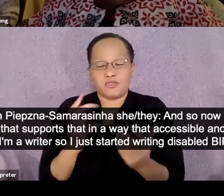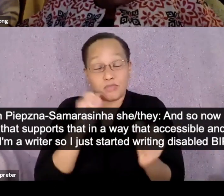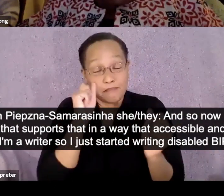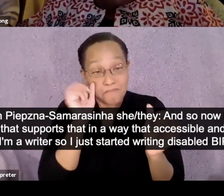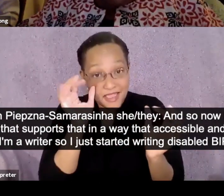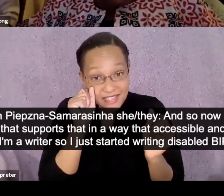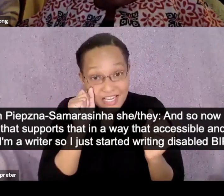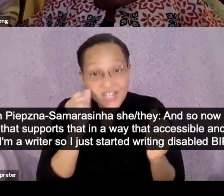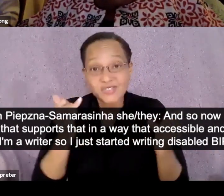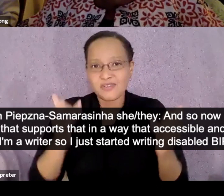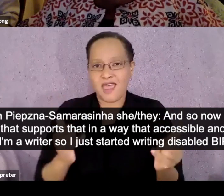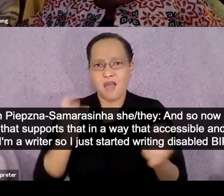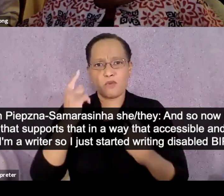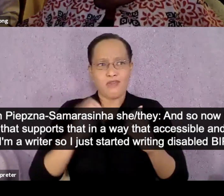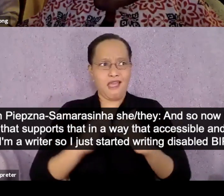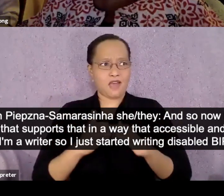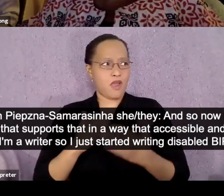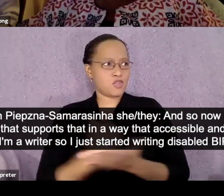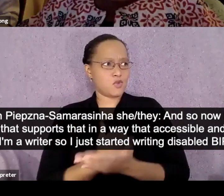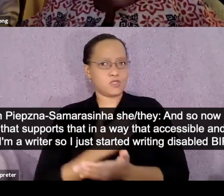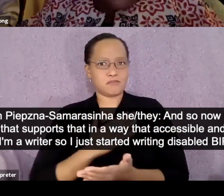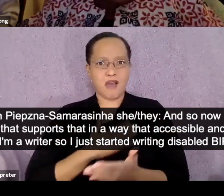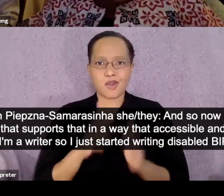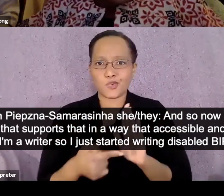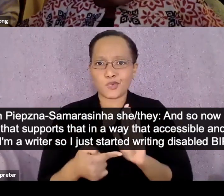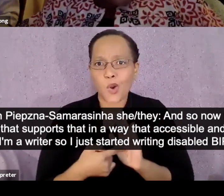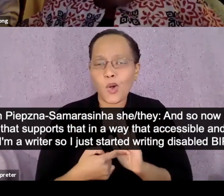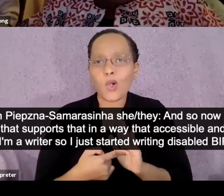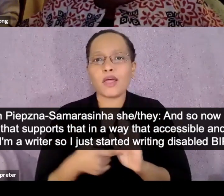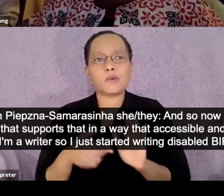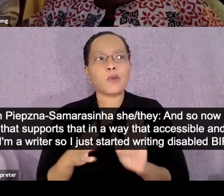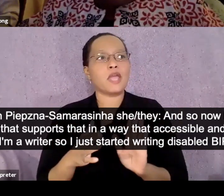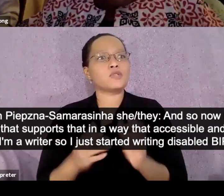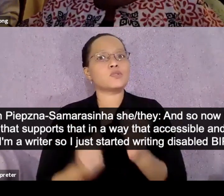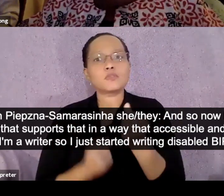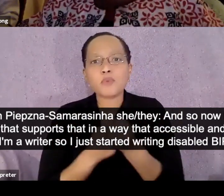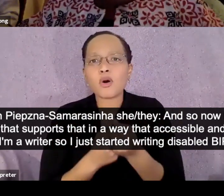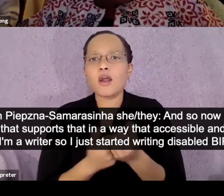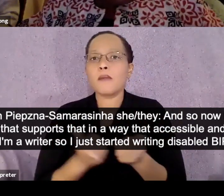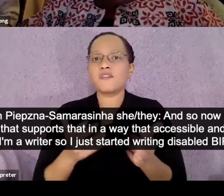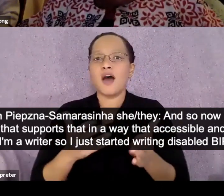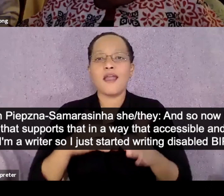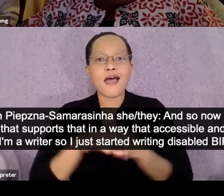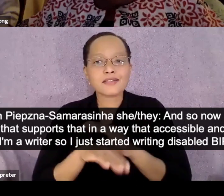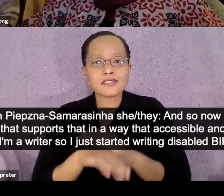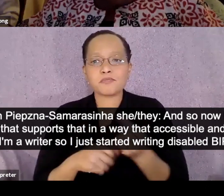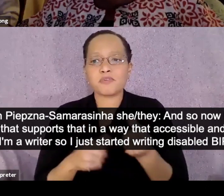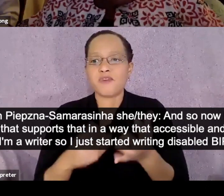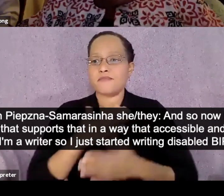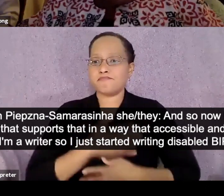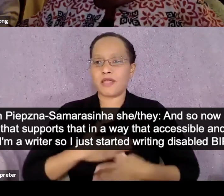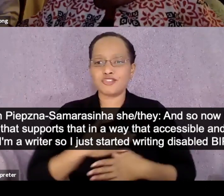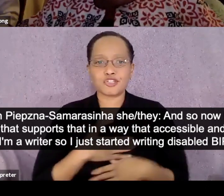so how do I play my position in a way that supports that, in a way that's accessible and pleasurable? And I think that just